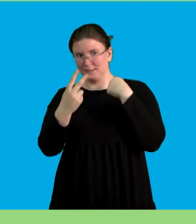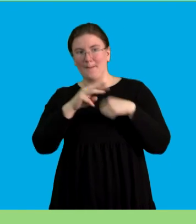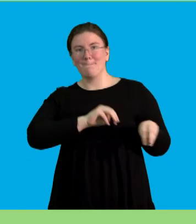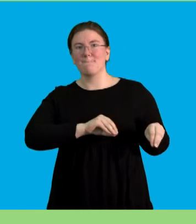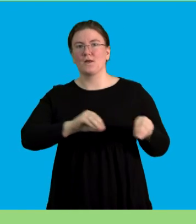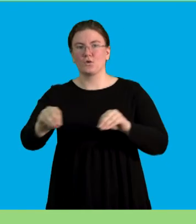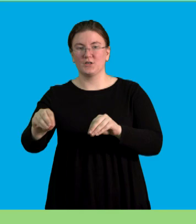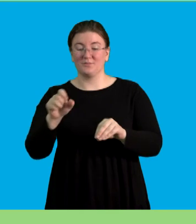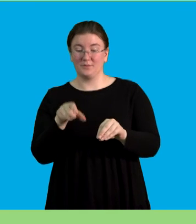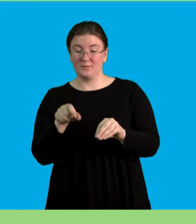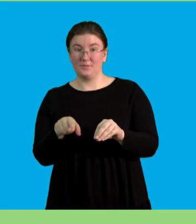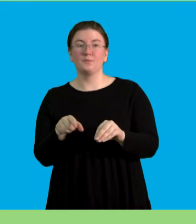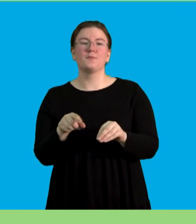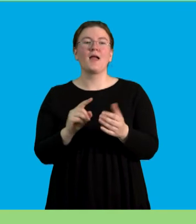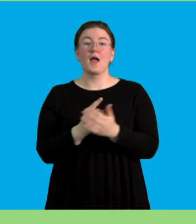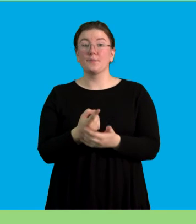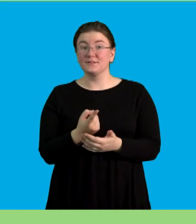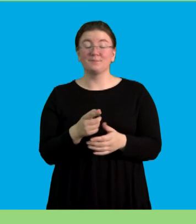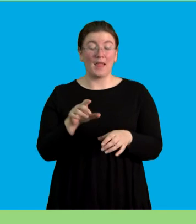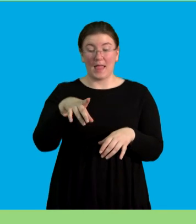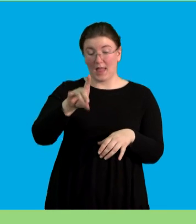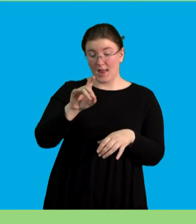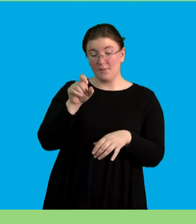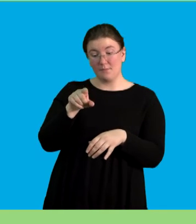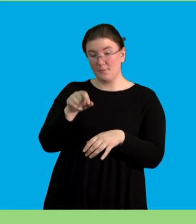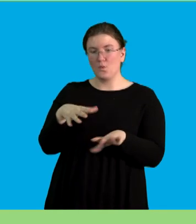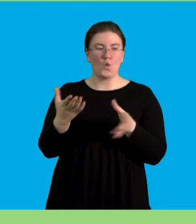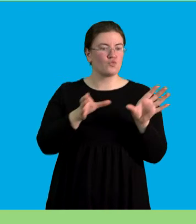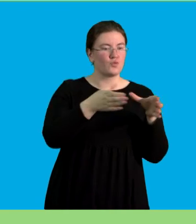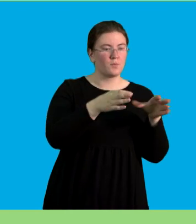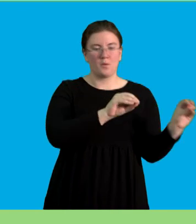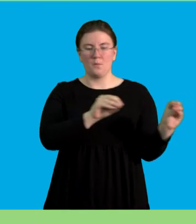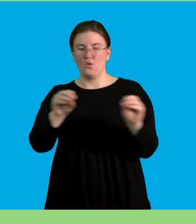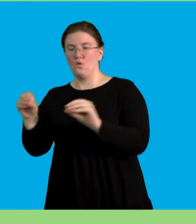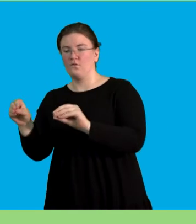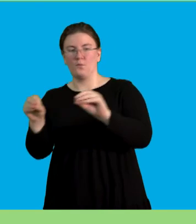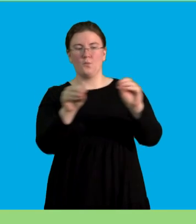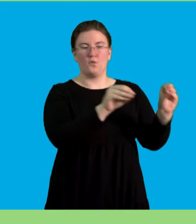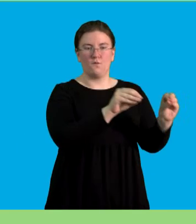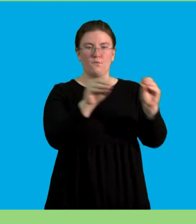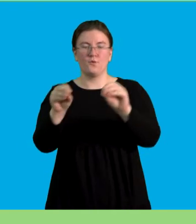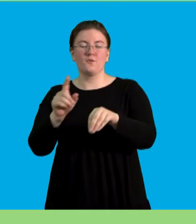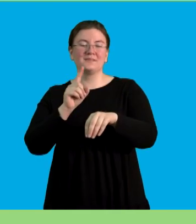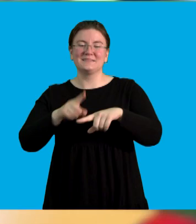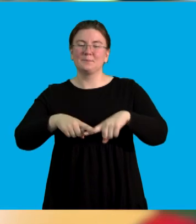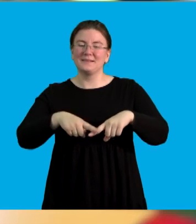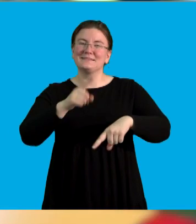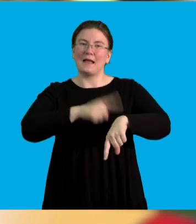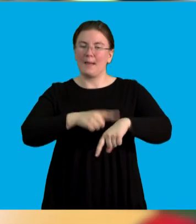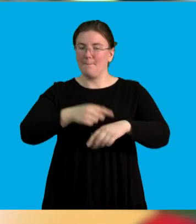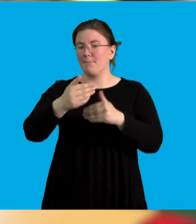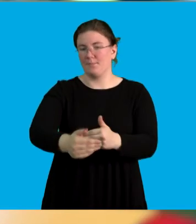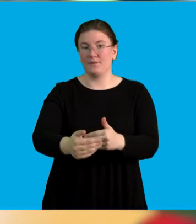of animals move between different areas at different times or periods.